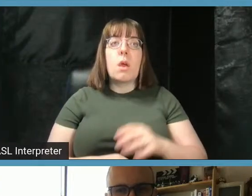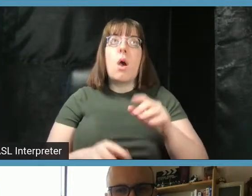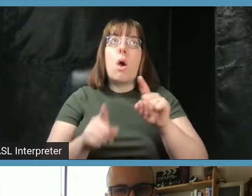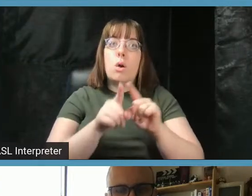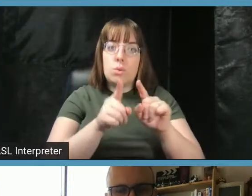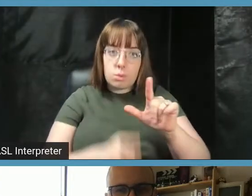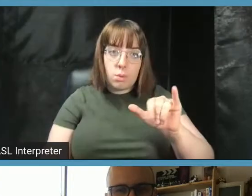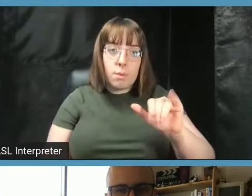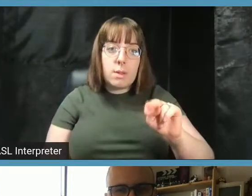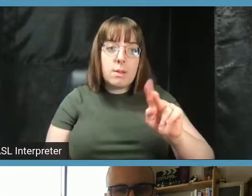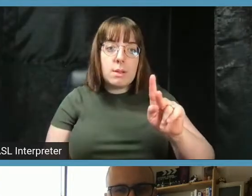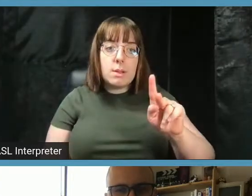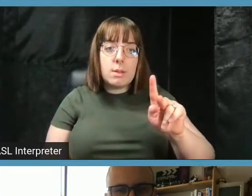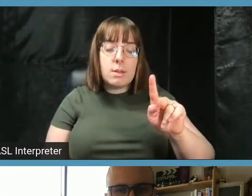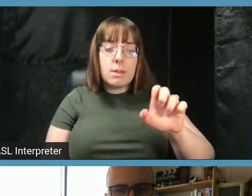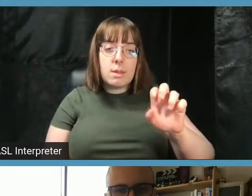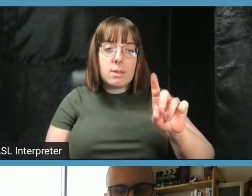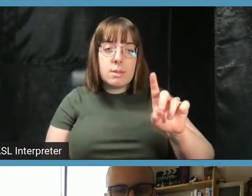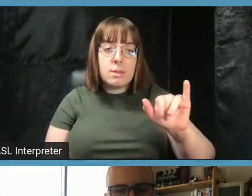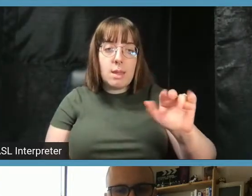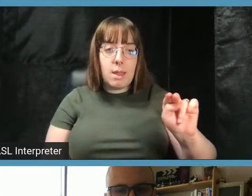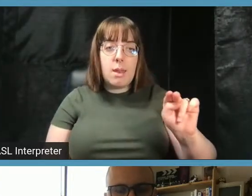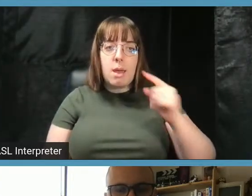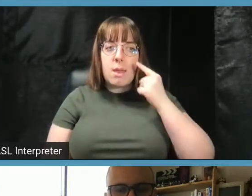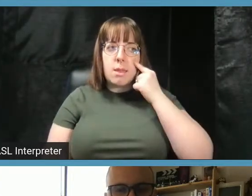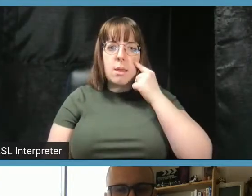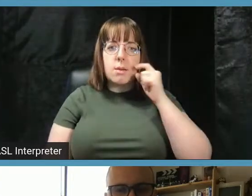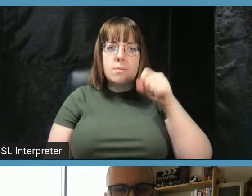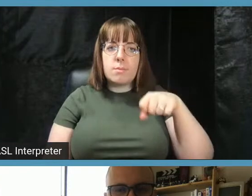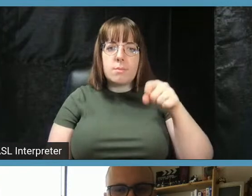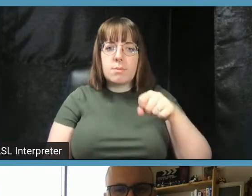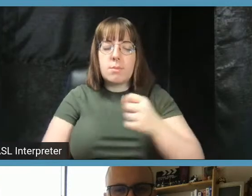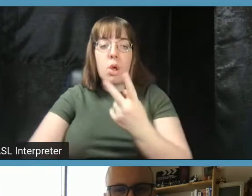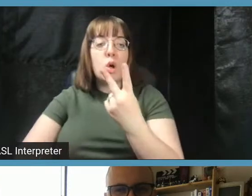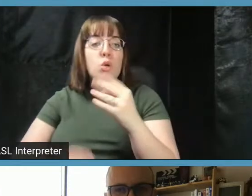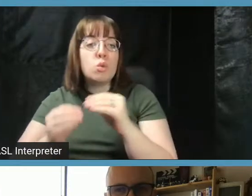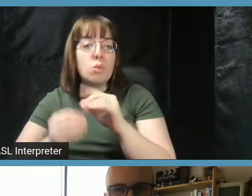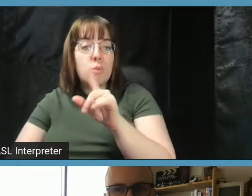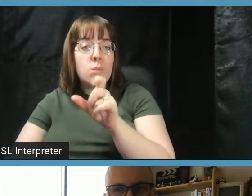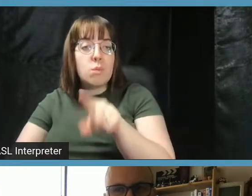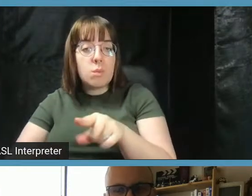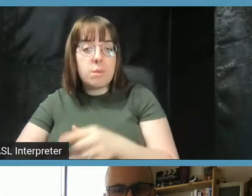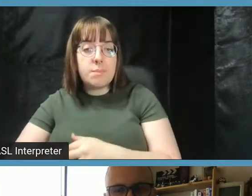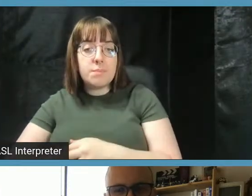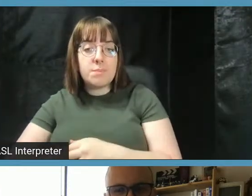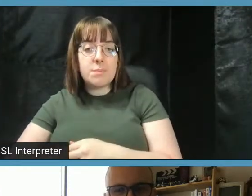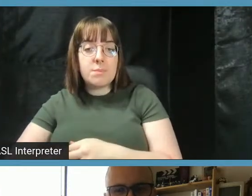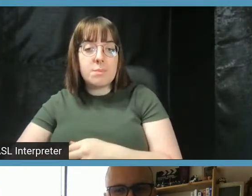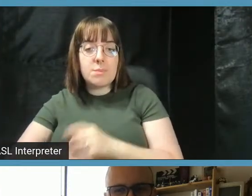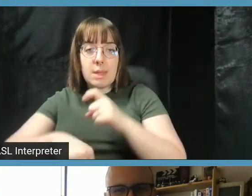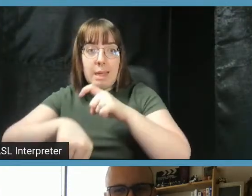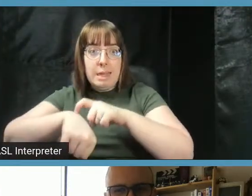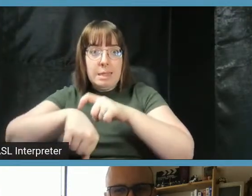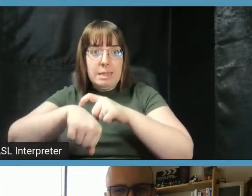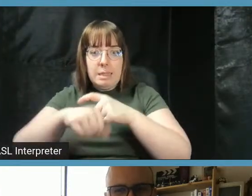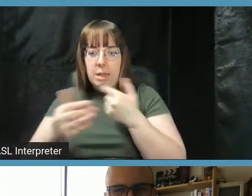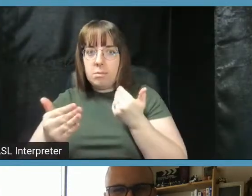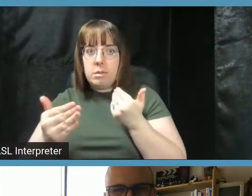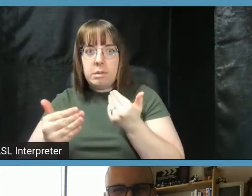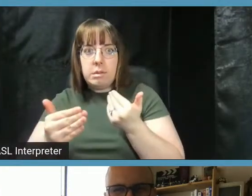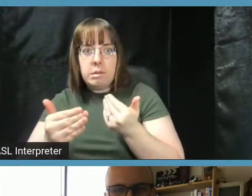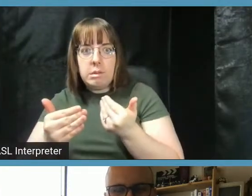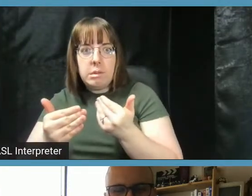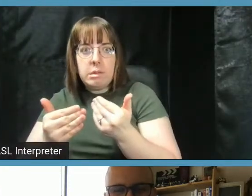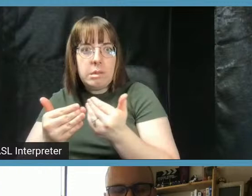believe. Okay, thank you. I'm going to do two more questions as now we are running short on time.